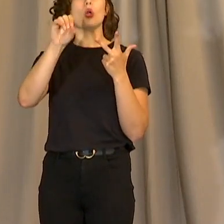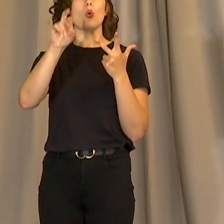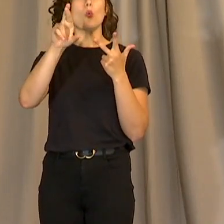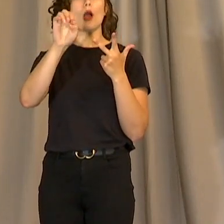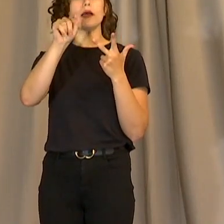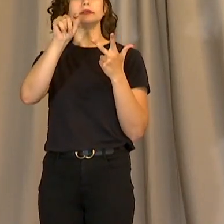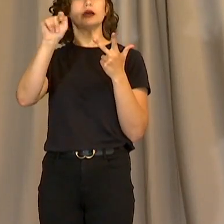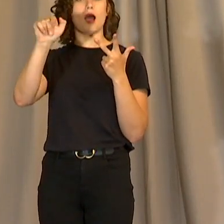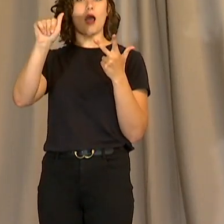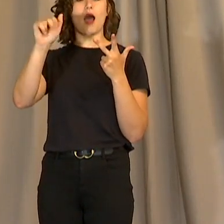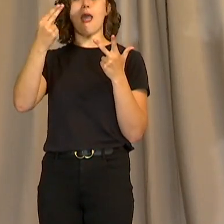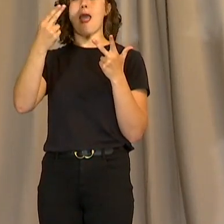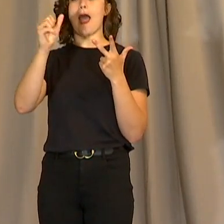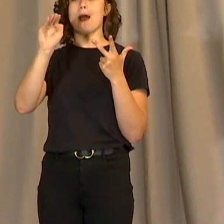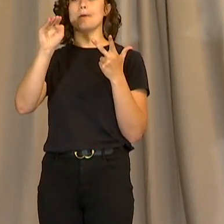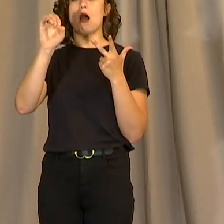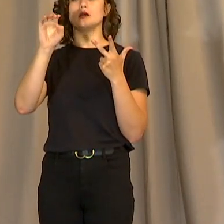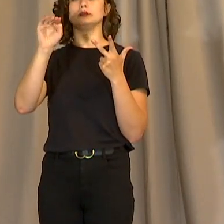others, to just kind of